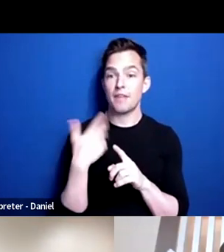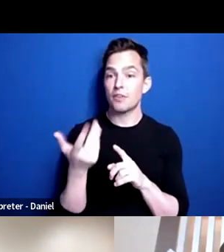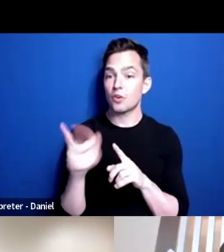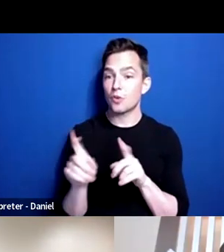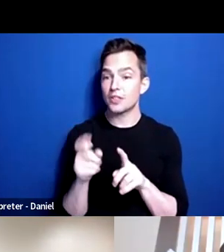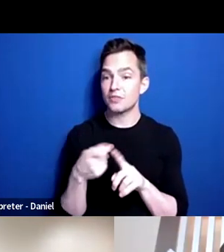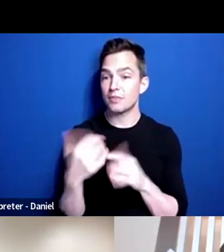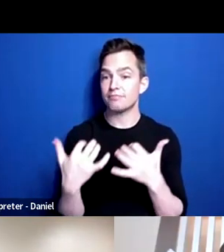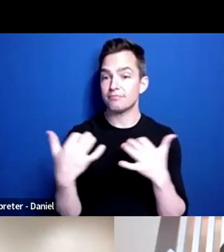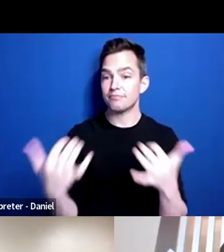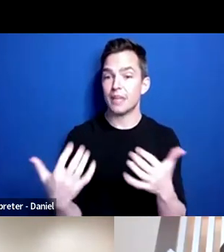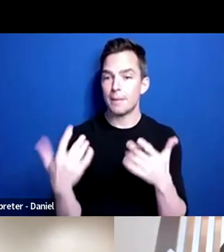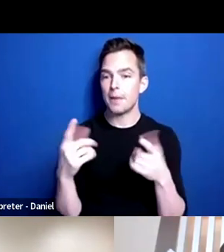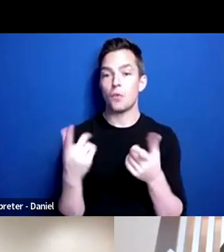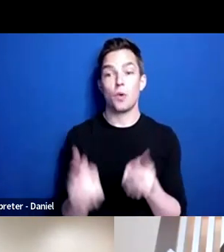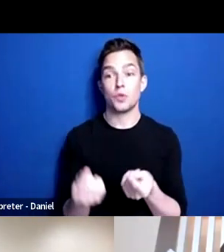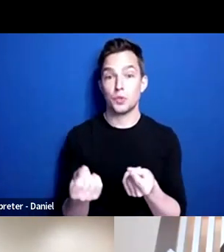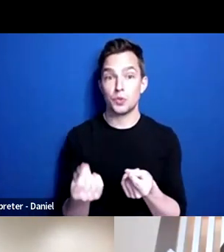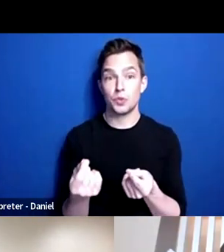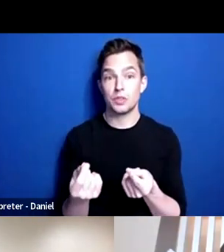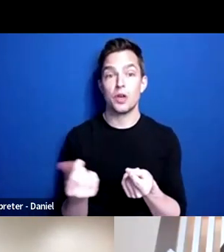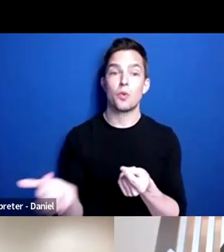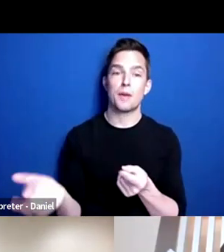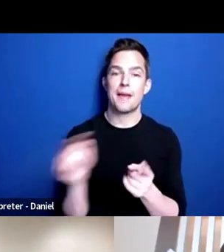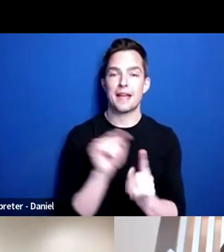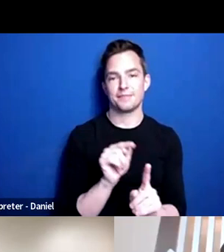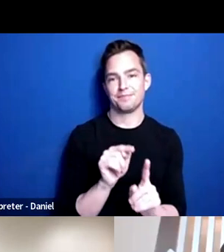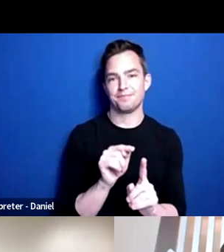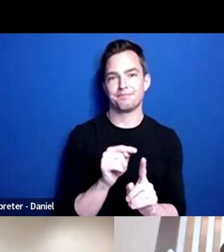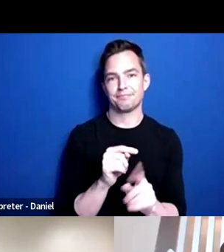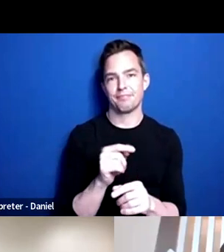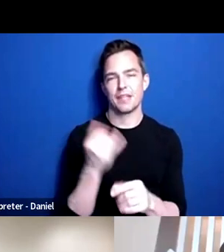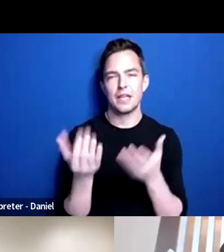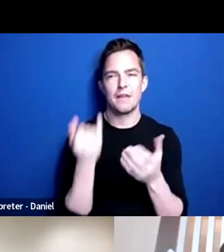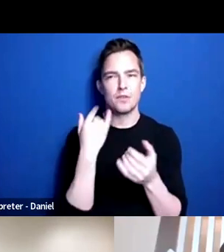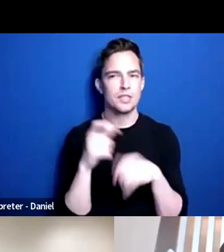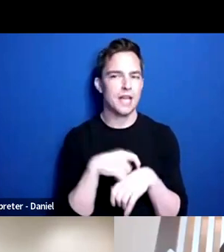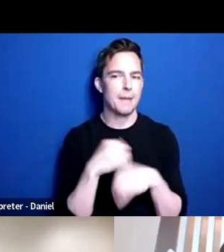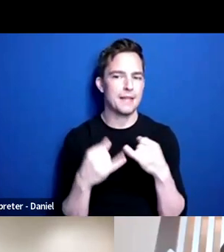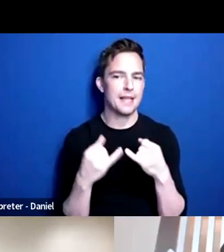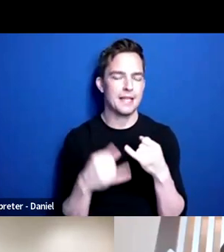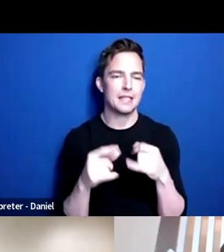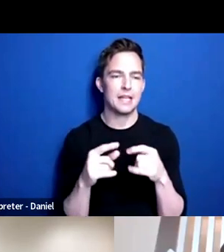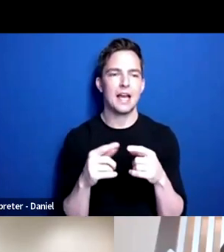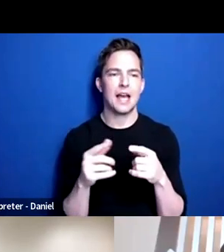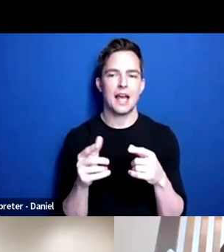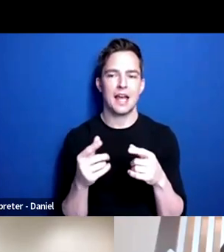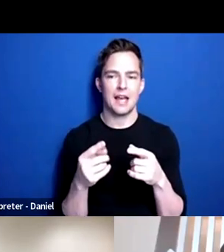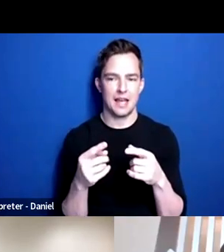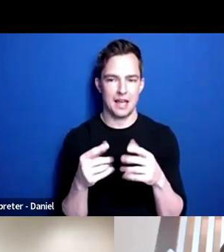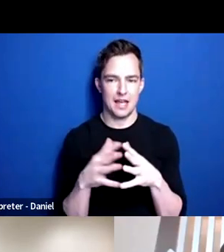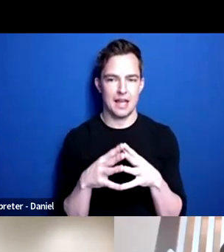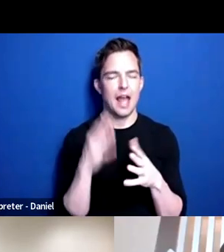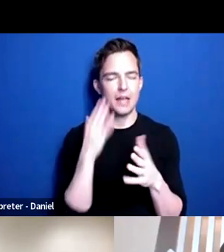questions, but what we're going to do, we're going to come back to them maybe if we have some time at the end. And if not, I know one of the things I was thinking